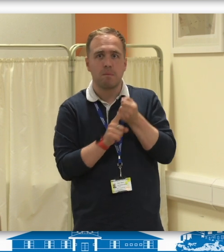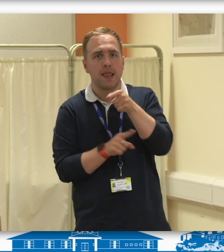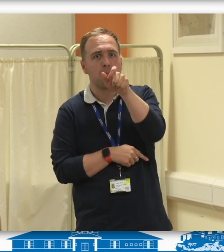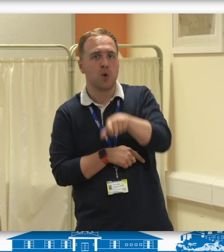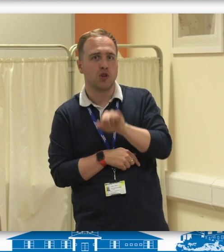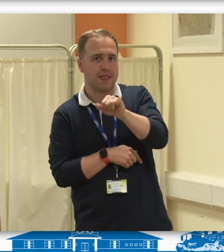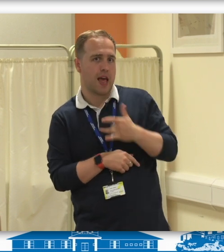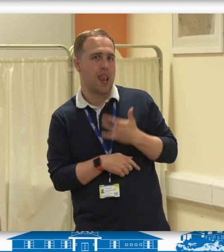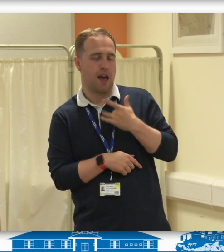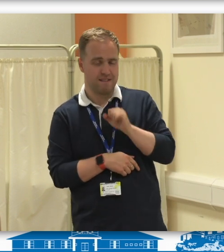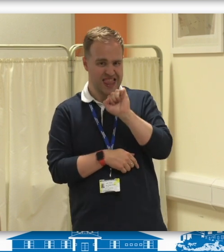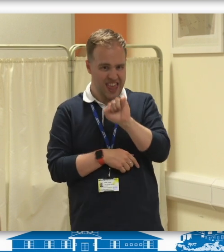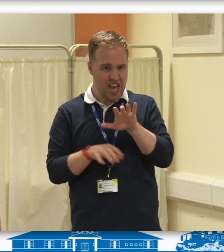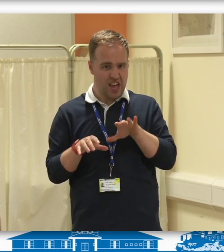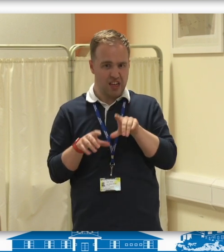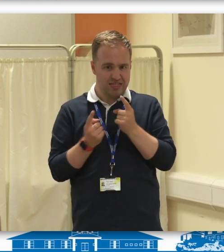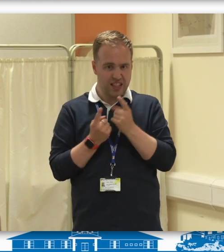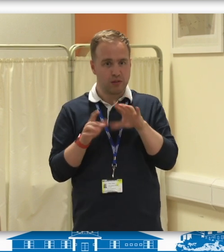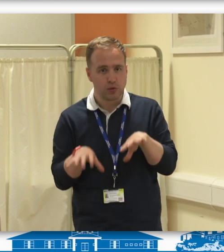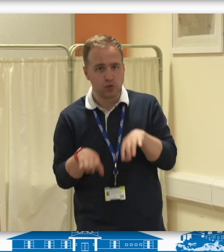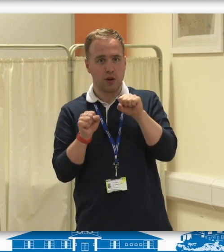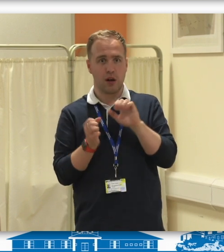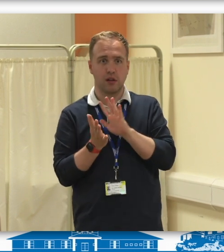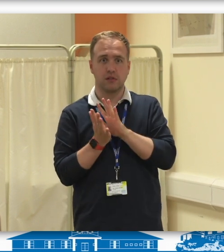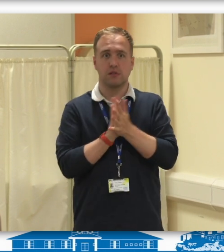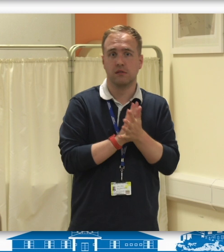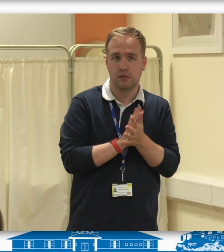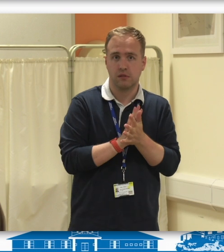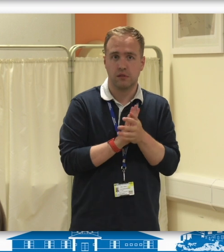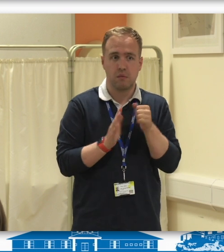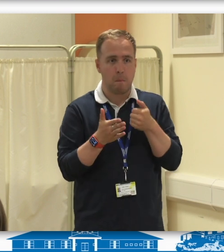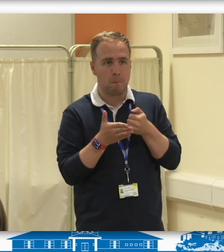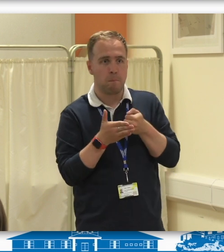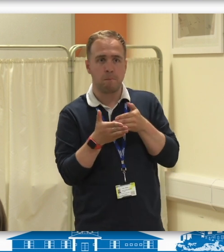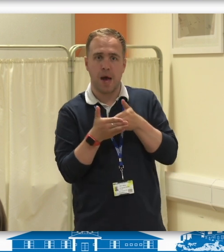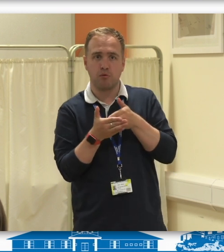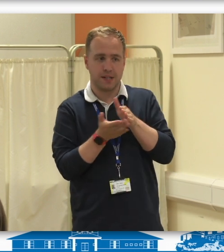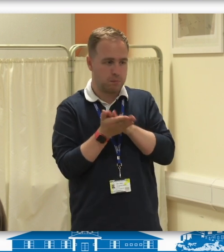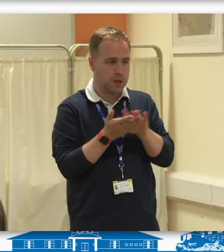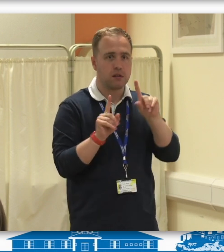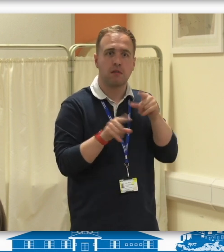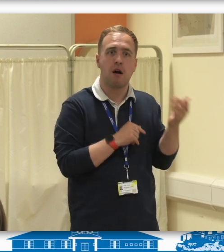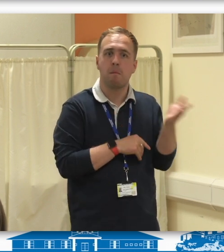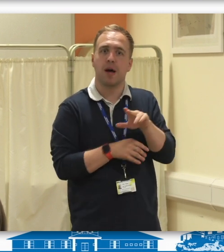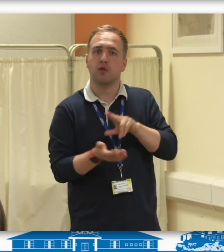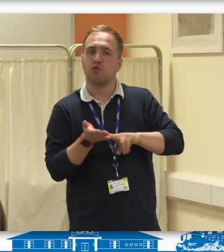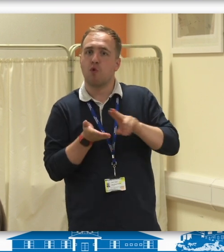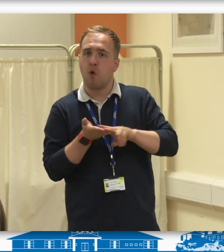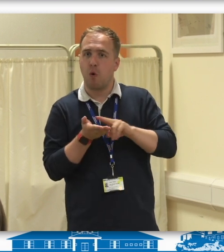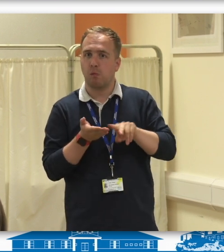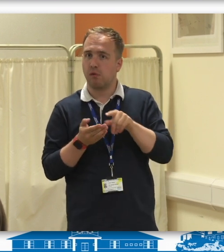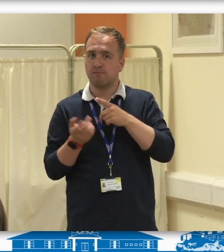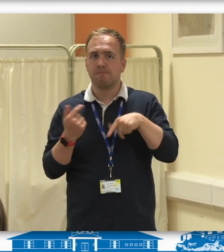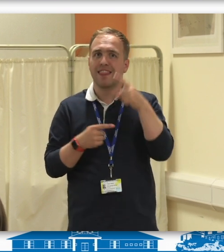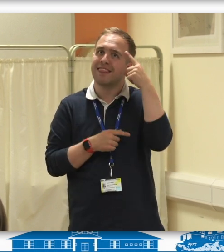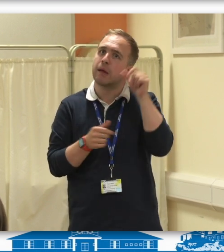what are their triggers for their dysregulation? What are their barriers to re-regulation? And which strategies are going to